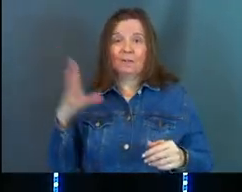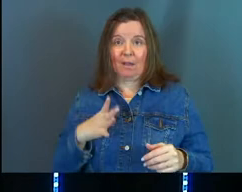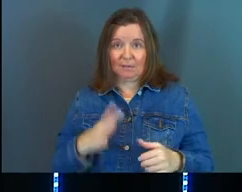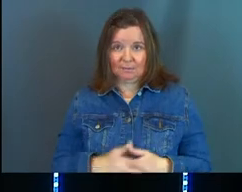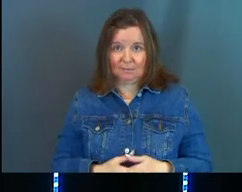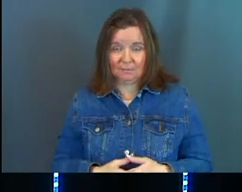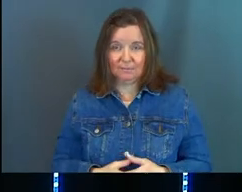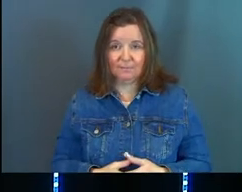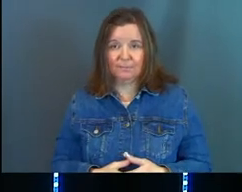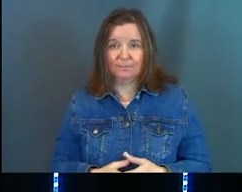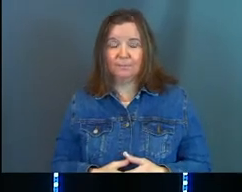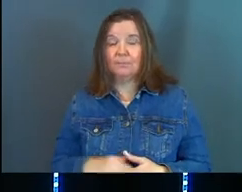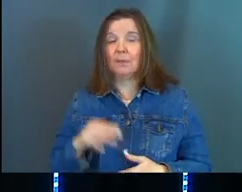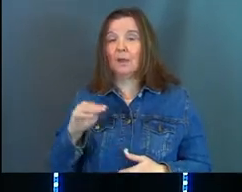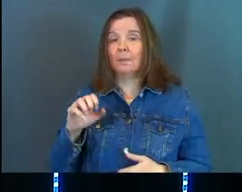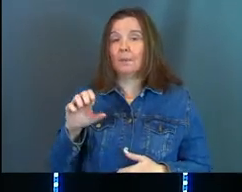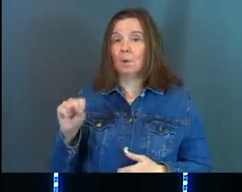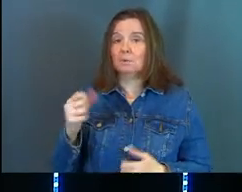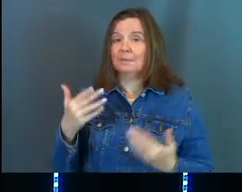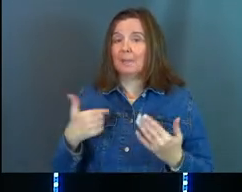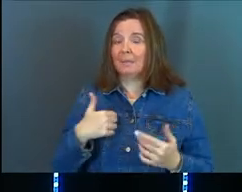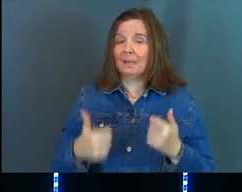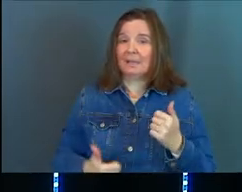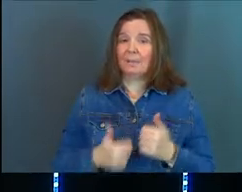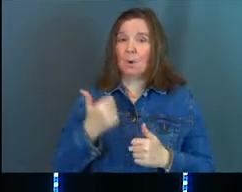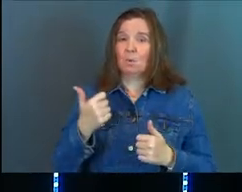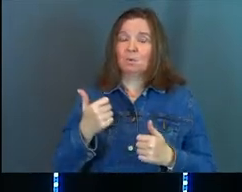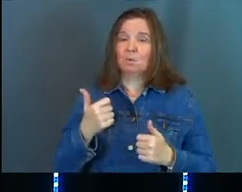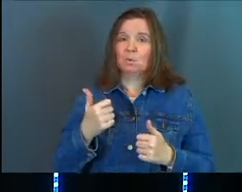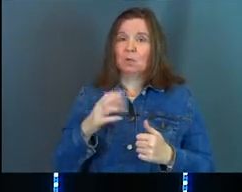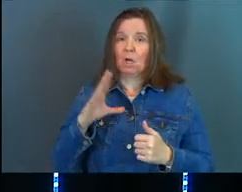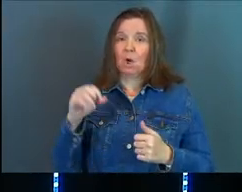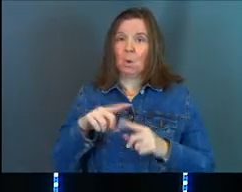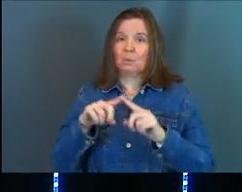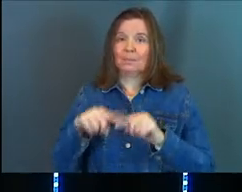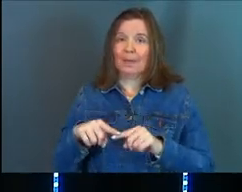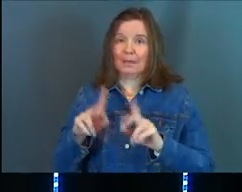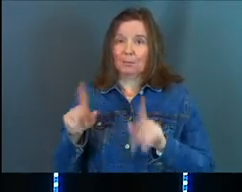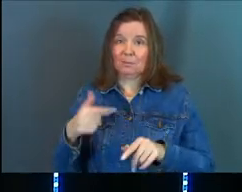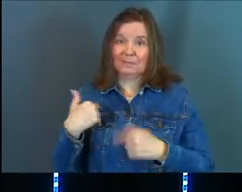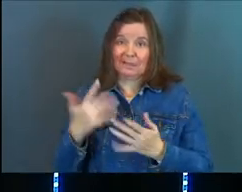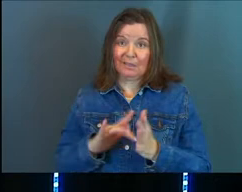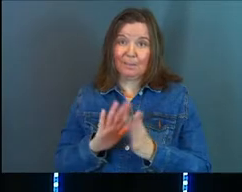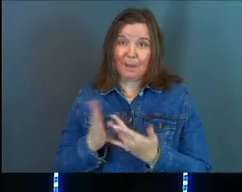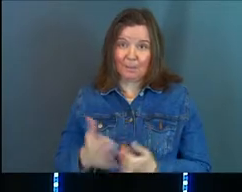guy. Moses might be the most clear codependent in the Bible.